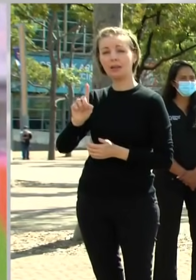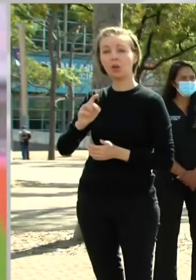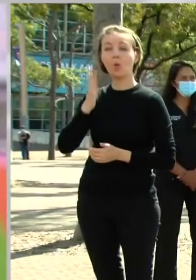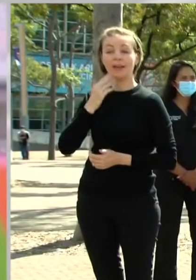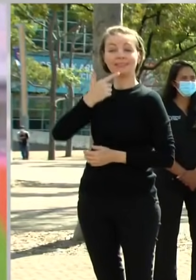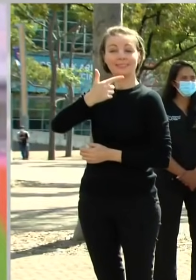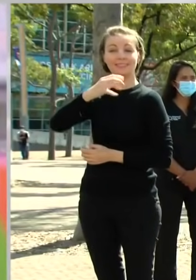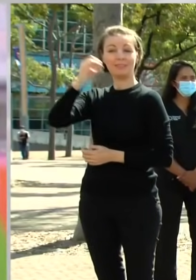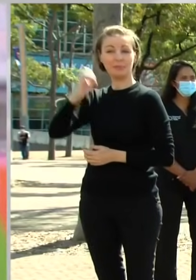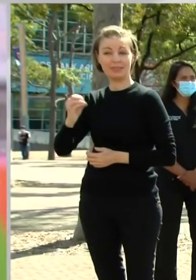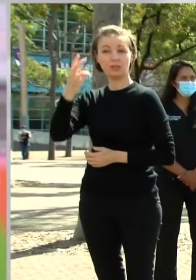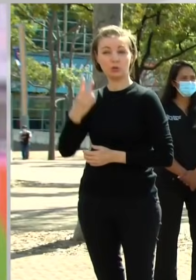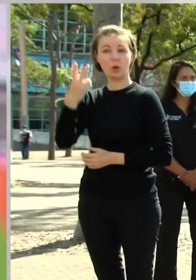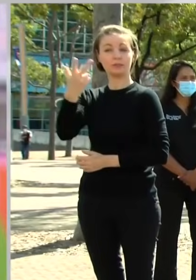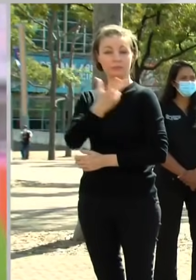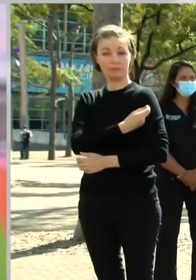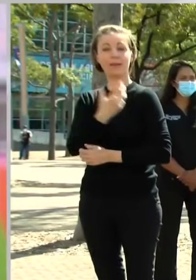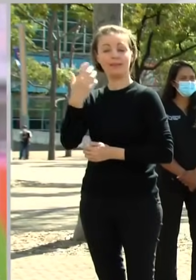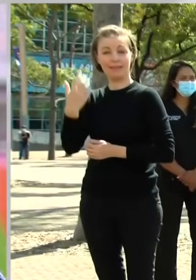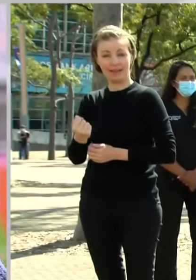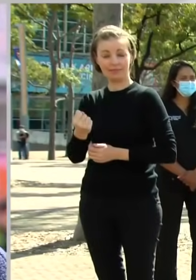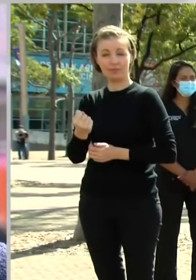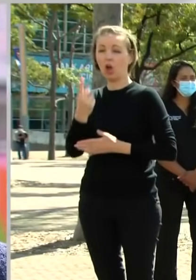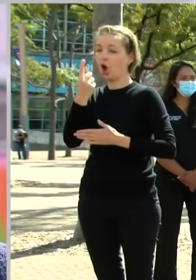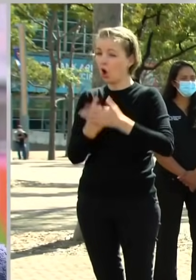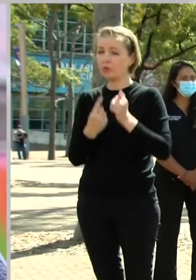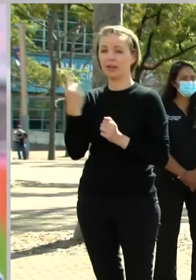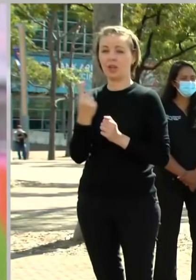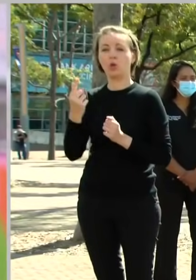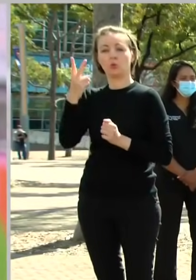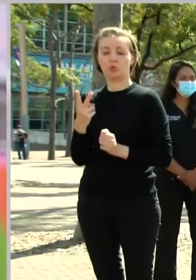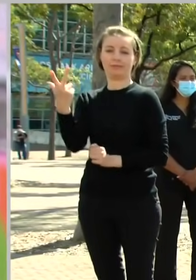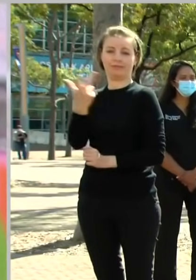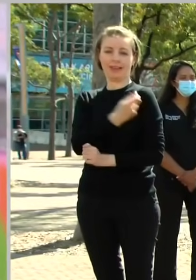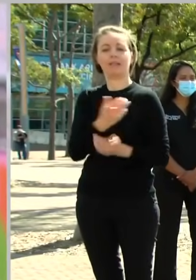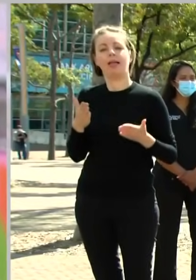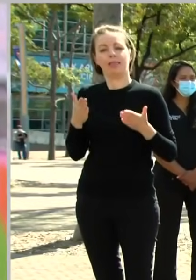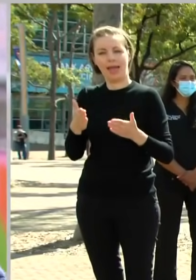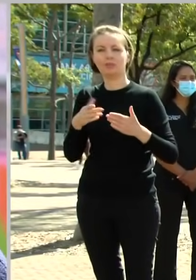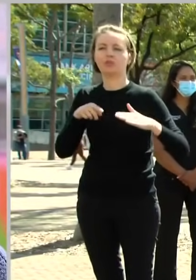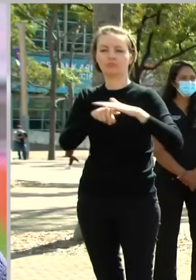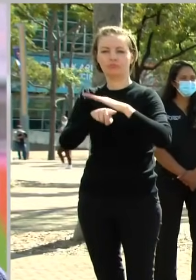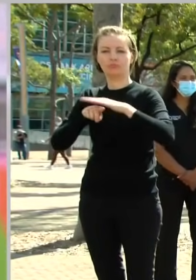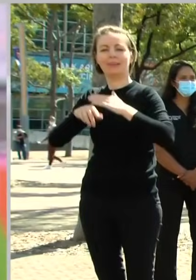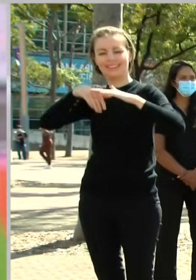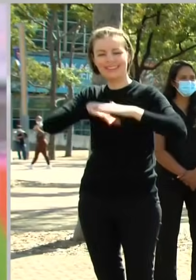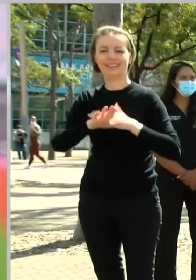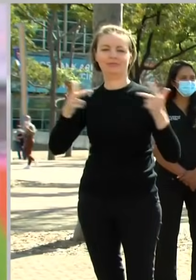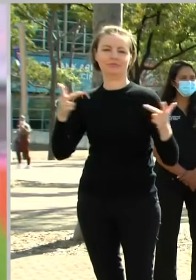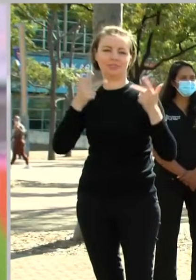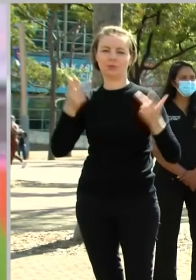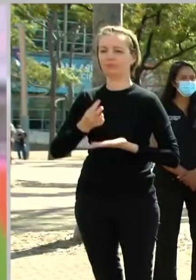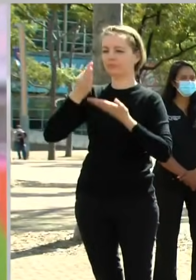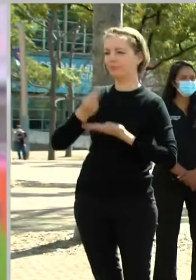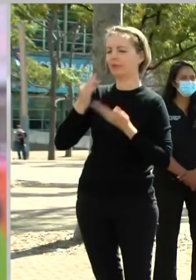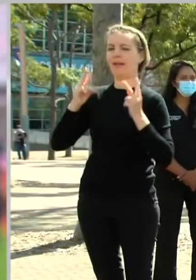to enter any hospitality venue or any of those or receive services like hairdressers, etc., if you are double